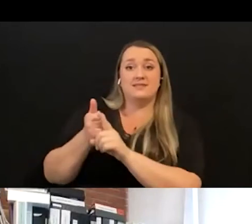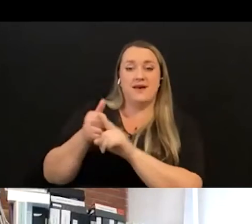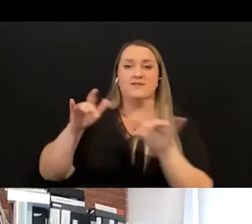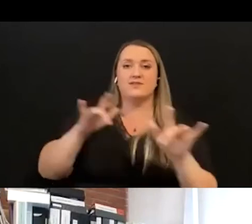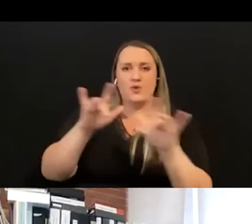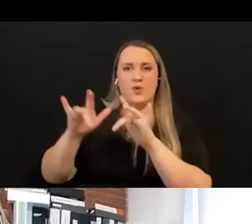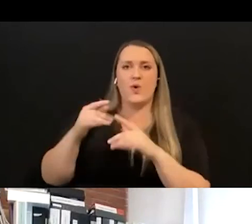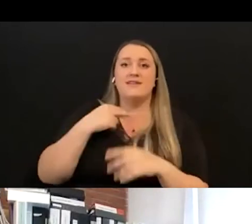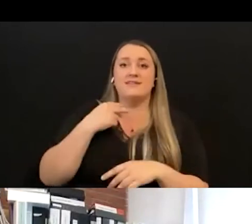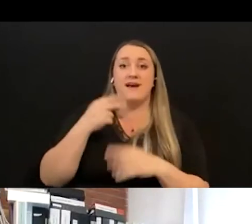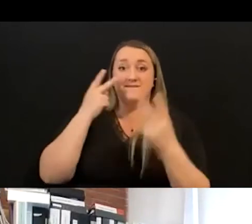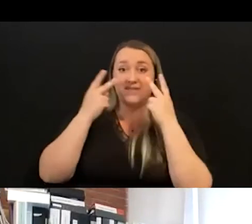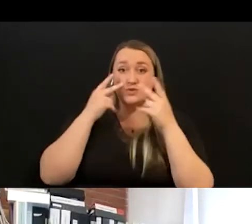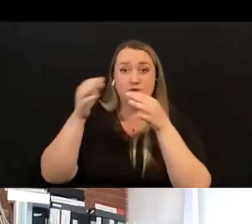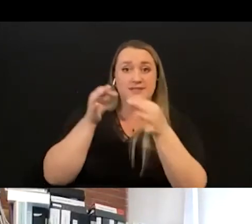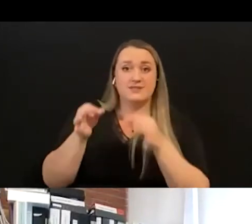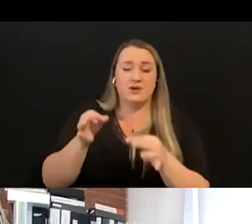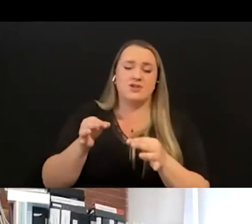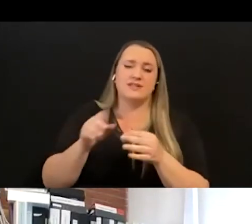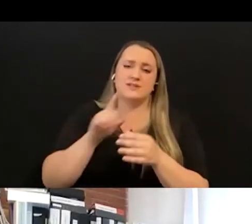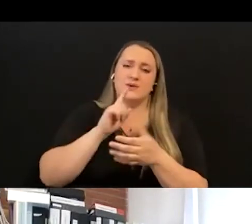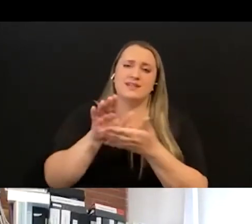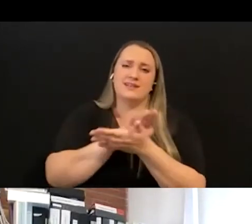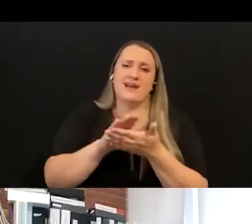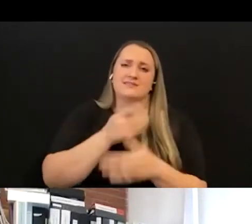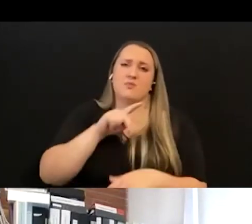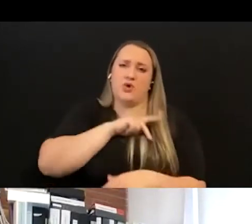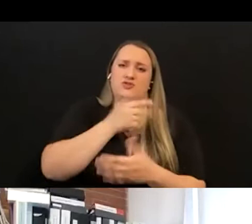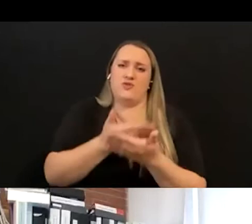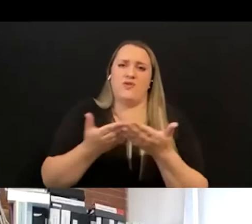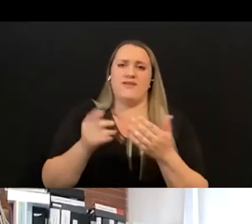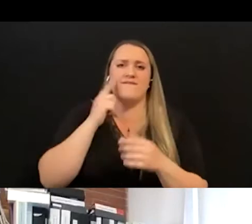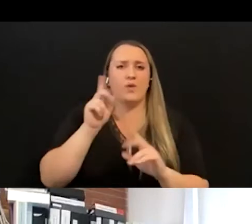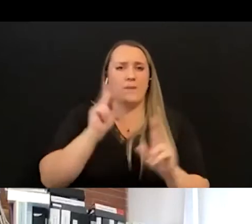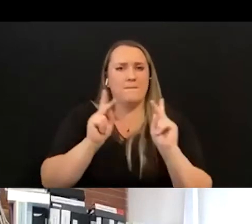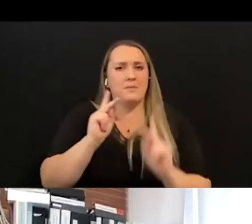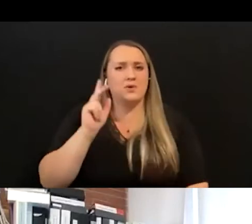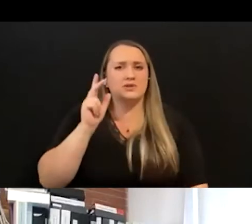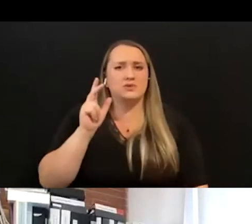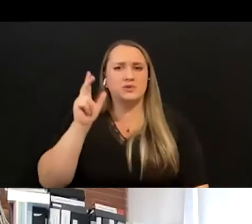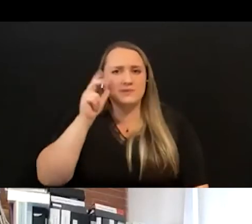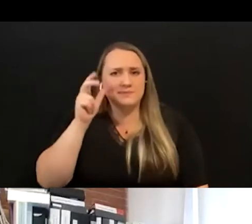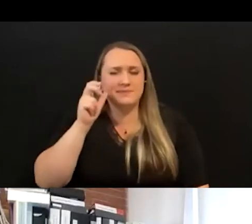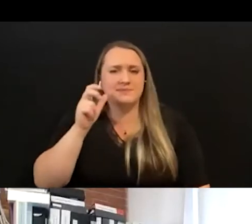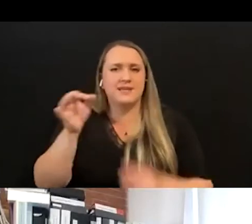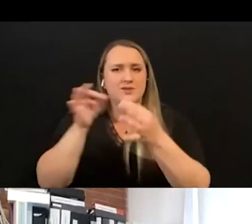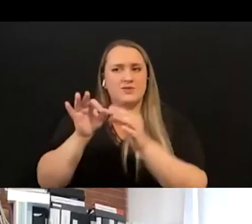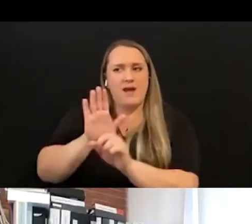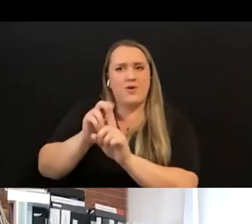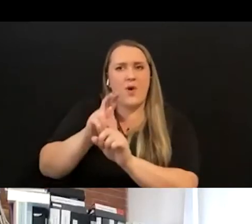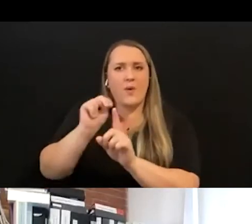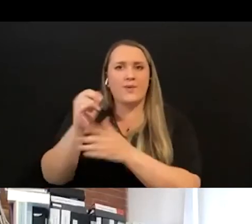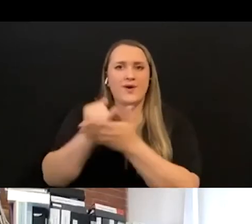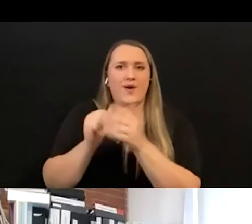themselves is a really nice kind of personal thing for people to hear them describe their own artwork. So you know,